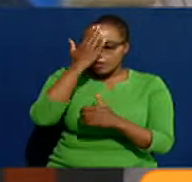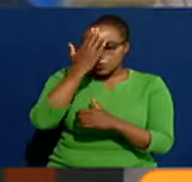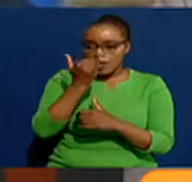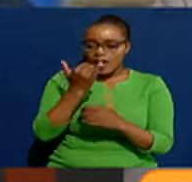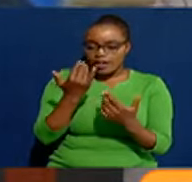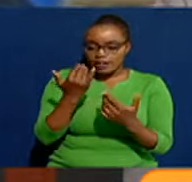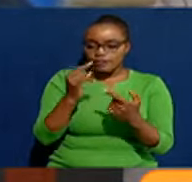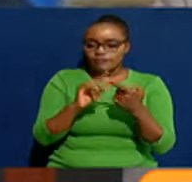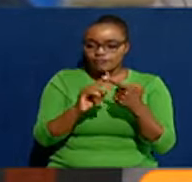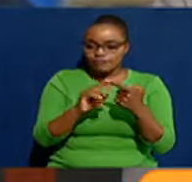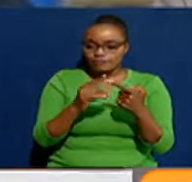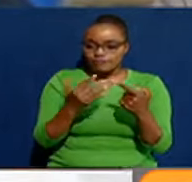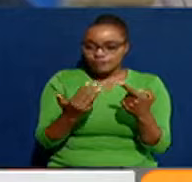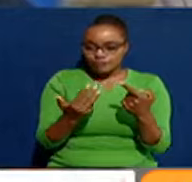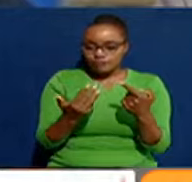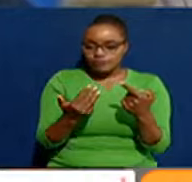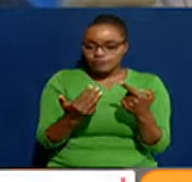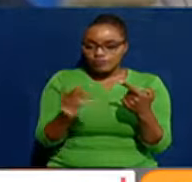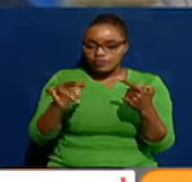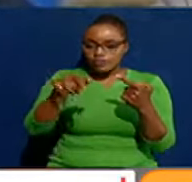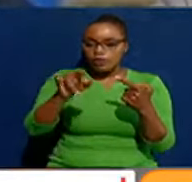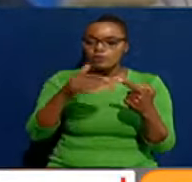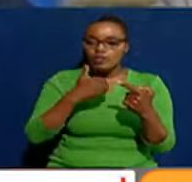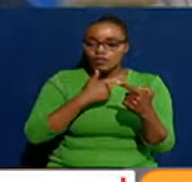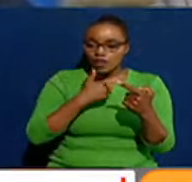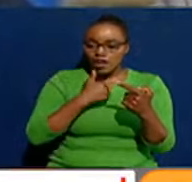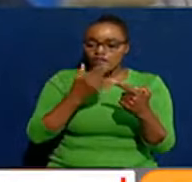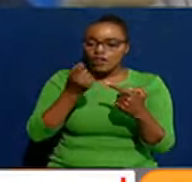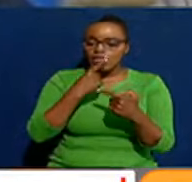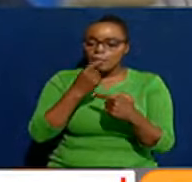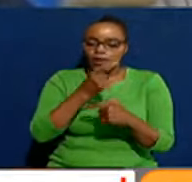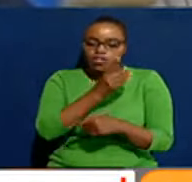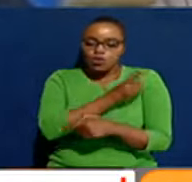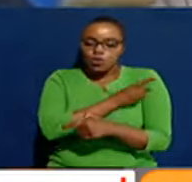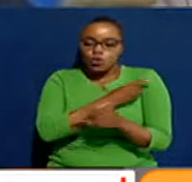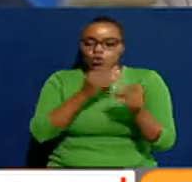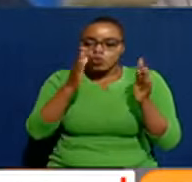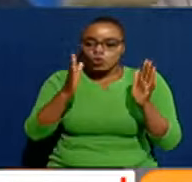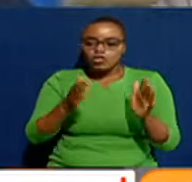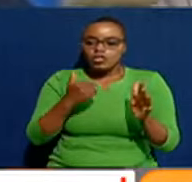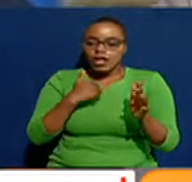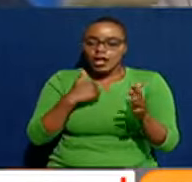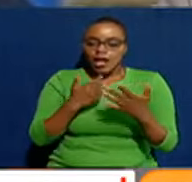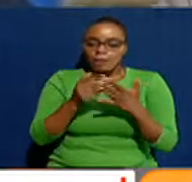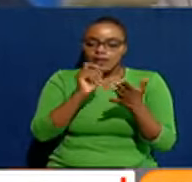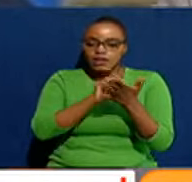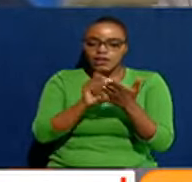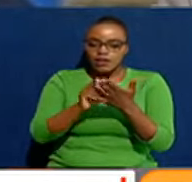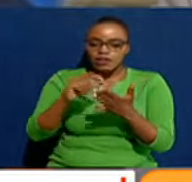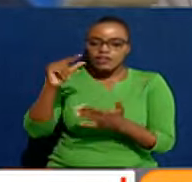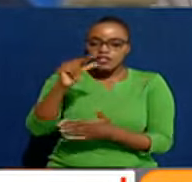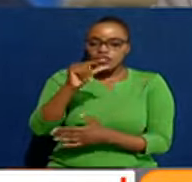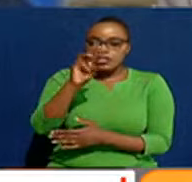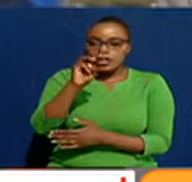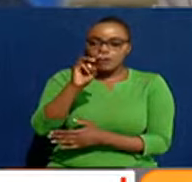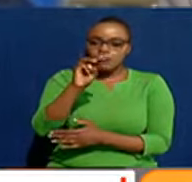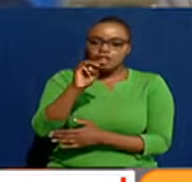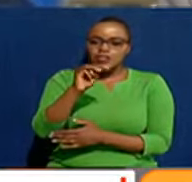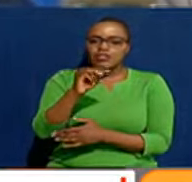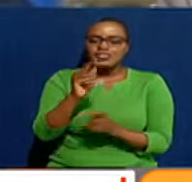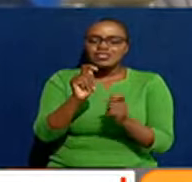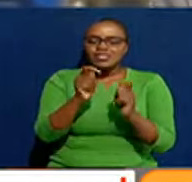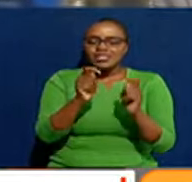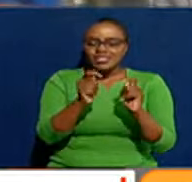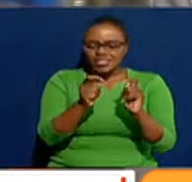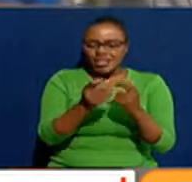Because they have been, the medical doctors, have been prescribing genetically modified